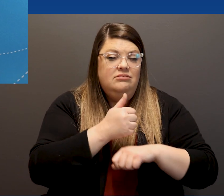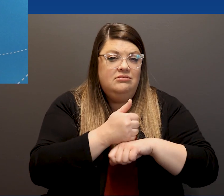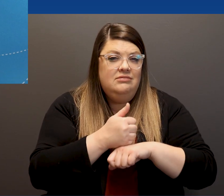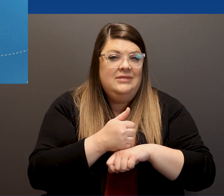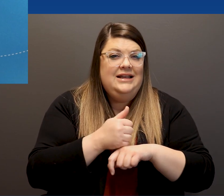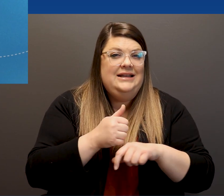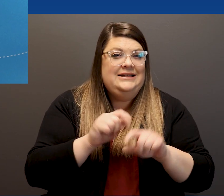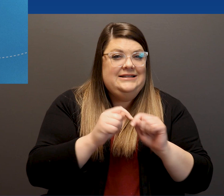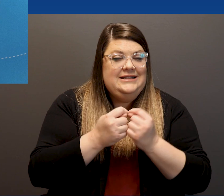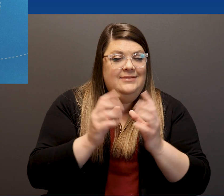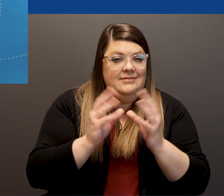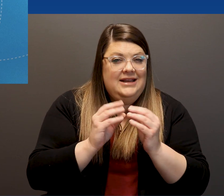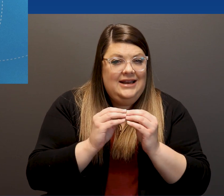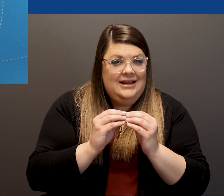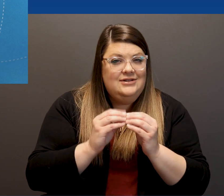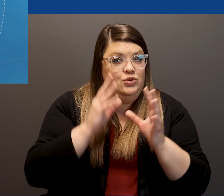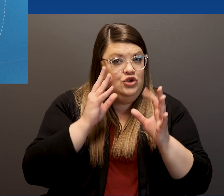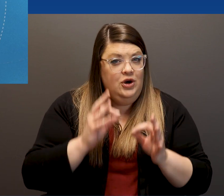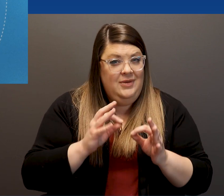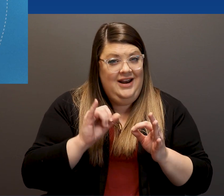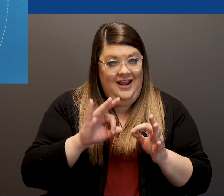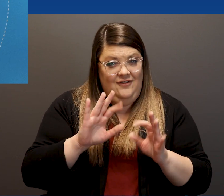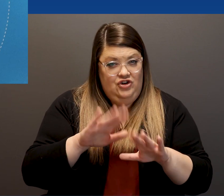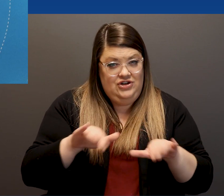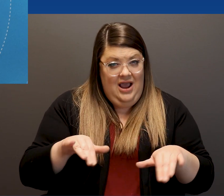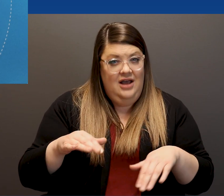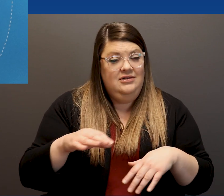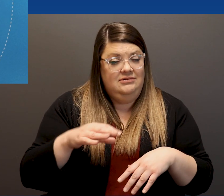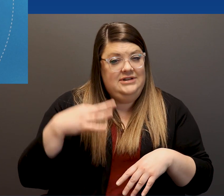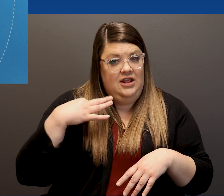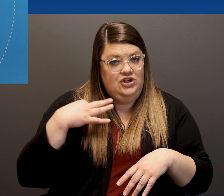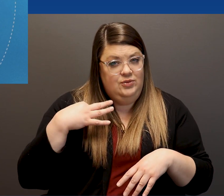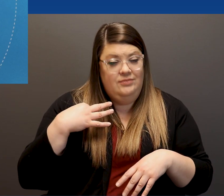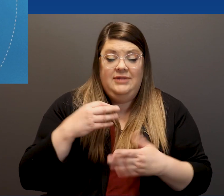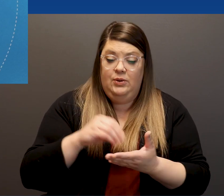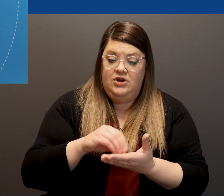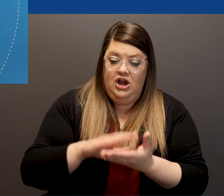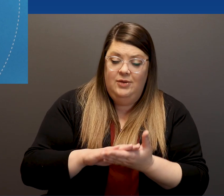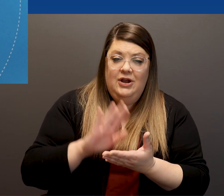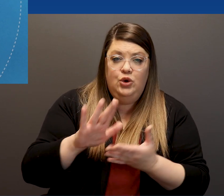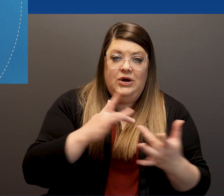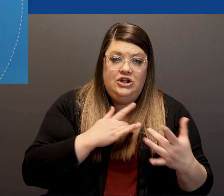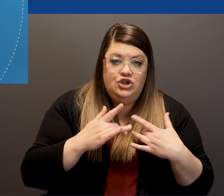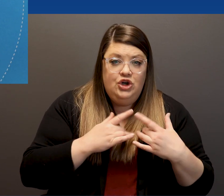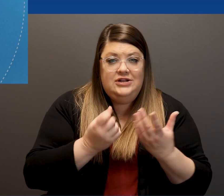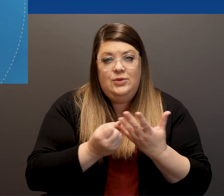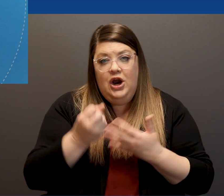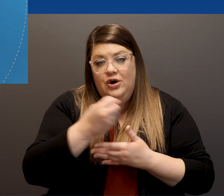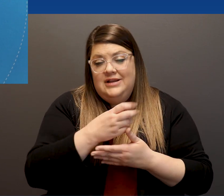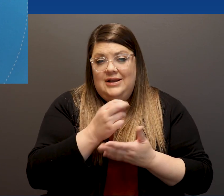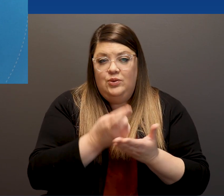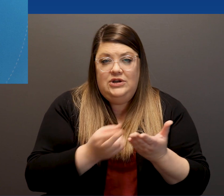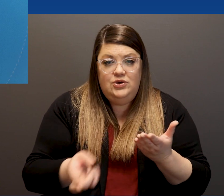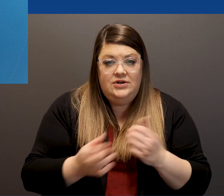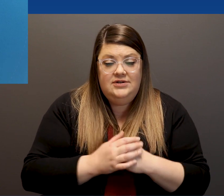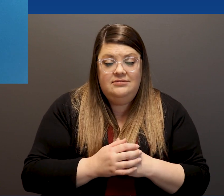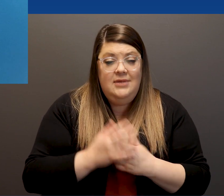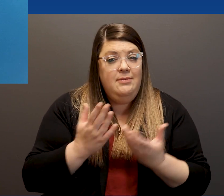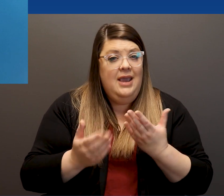is determining if your child is eligible. They will document your concerns, priorities, and resources. And they may